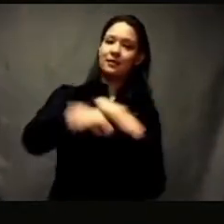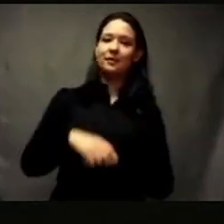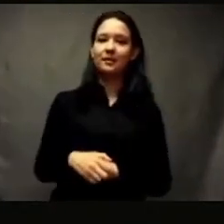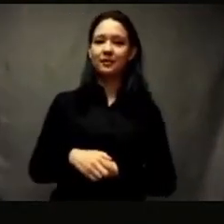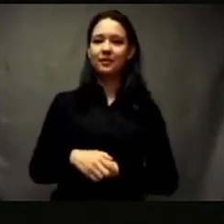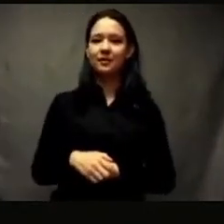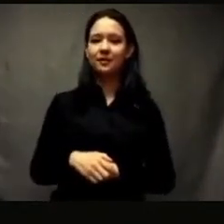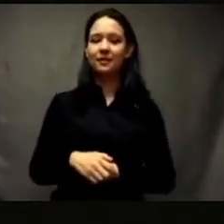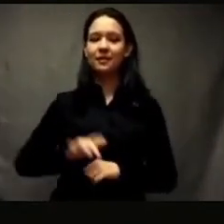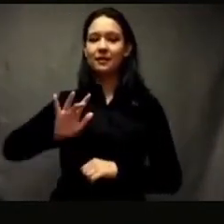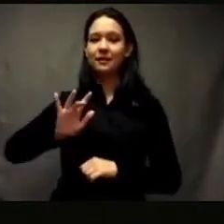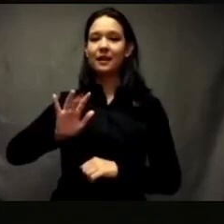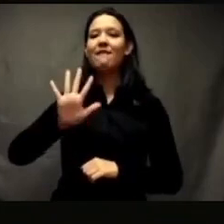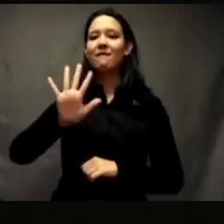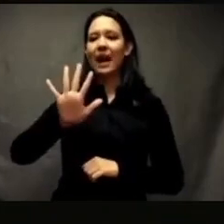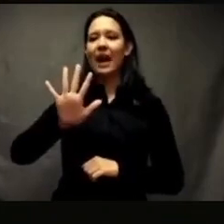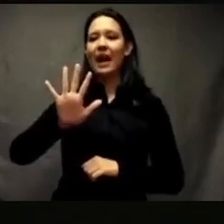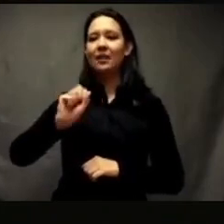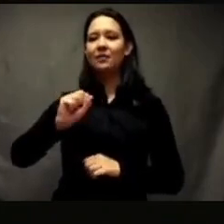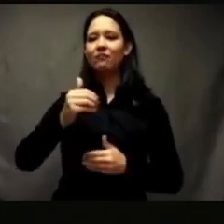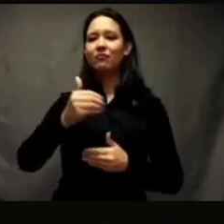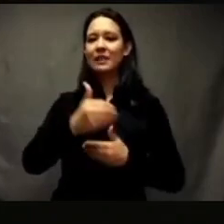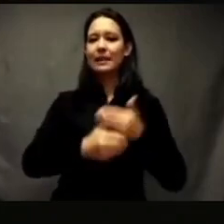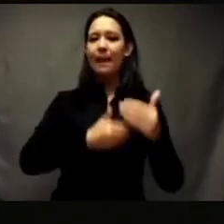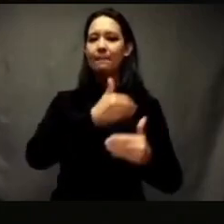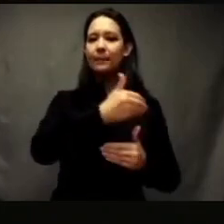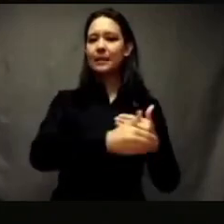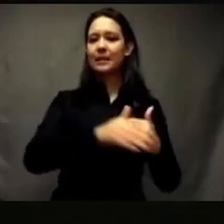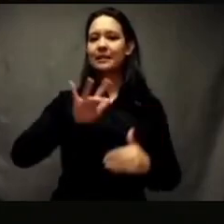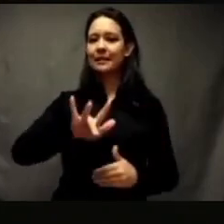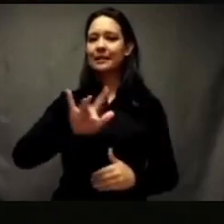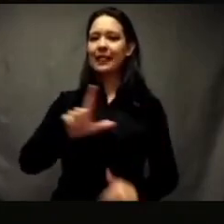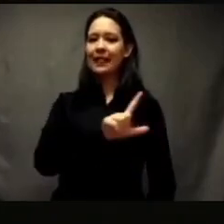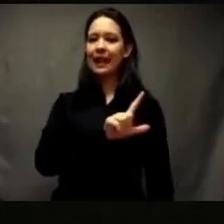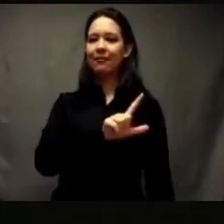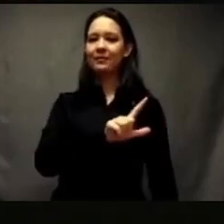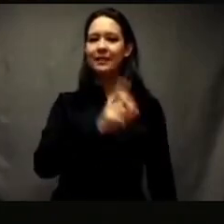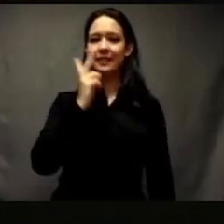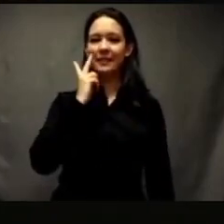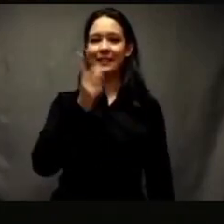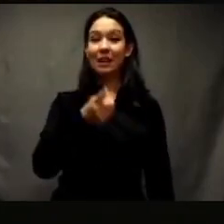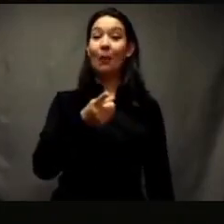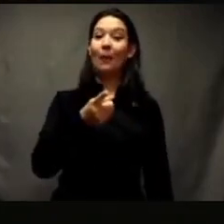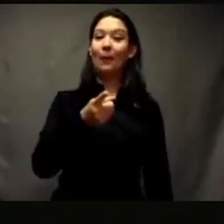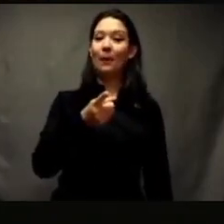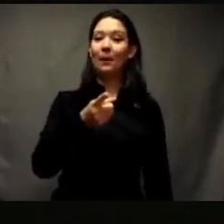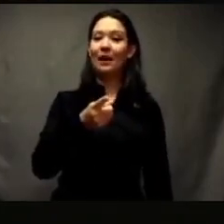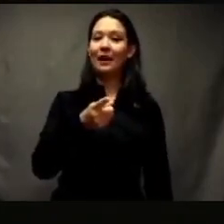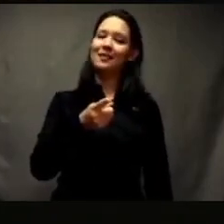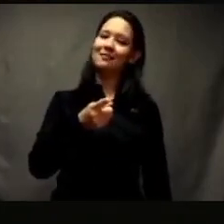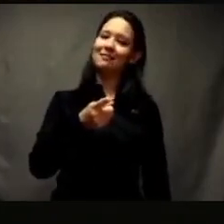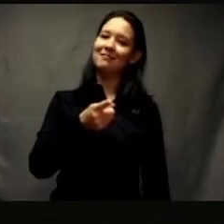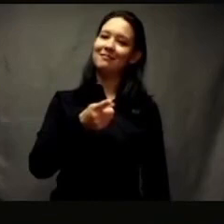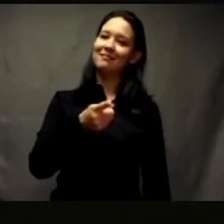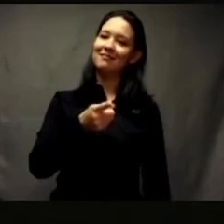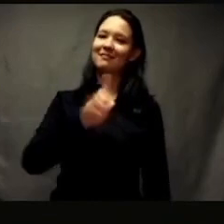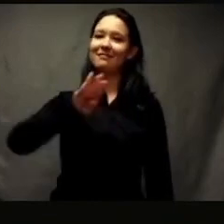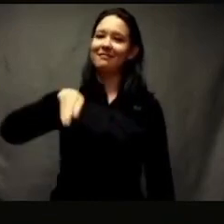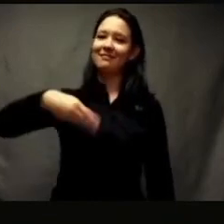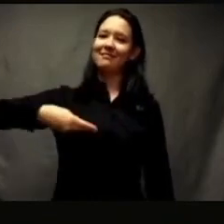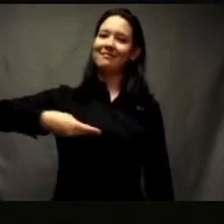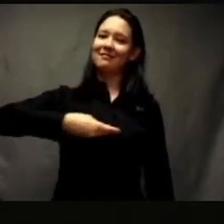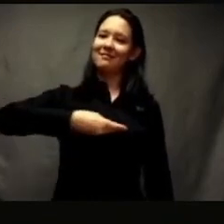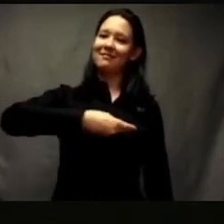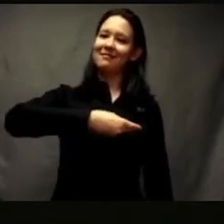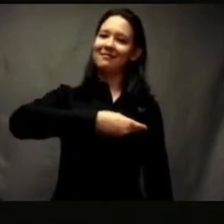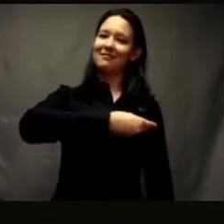that way and still move 5 steps each time I press the left arrow key. Oop, kind of something backwards, upside